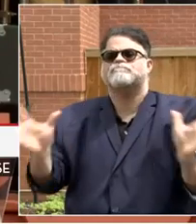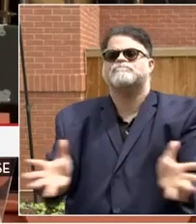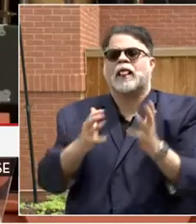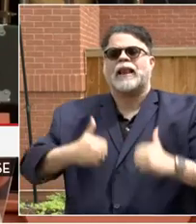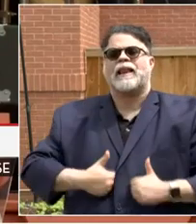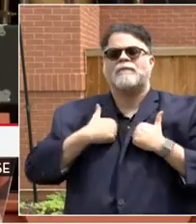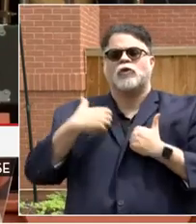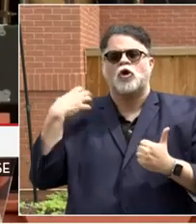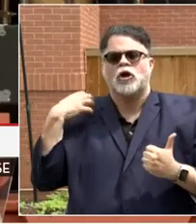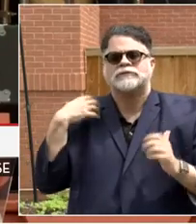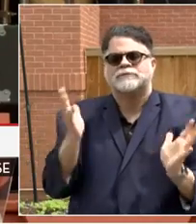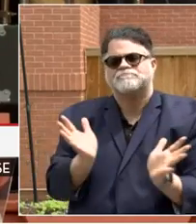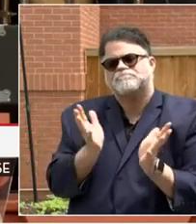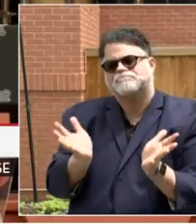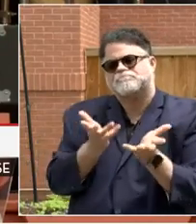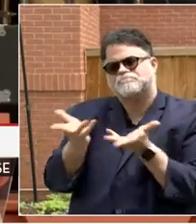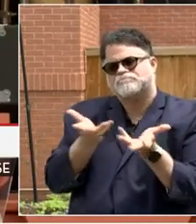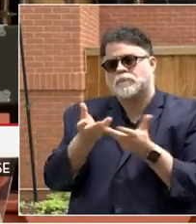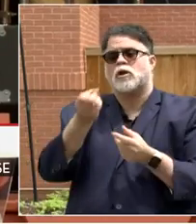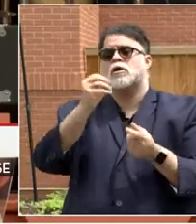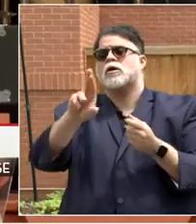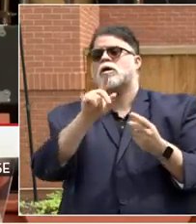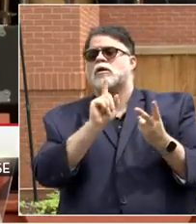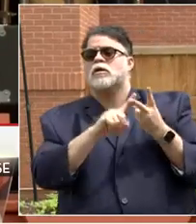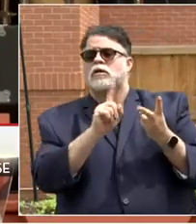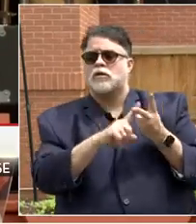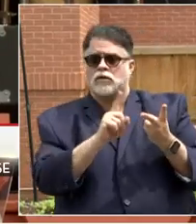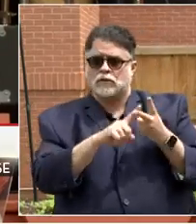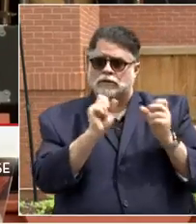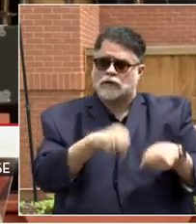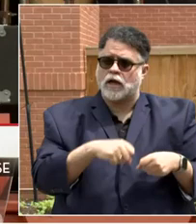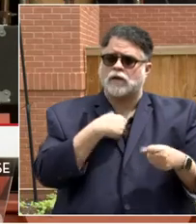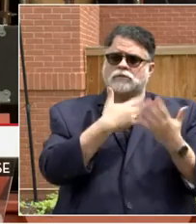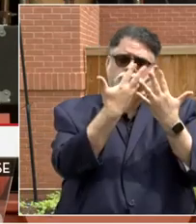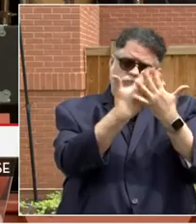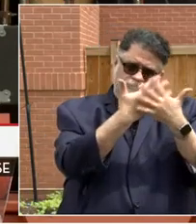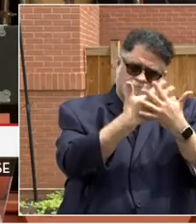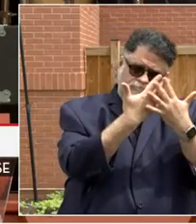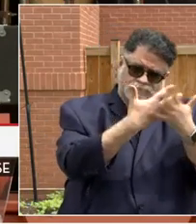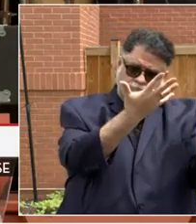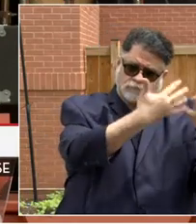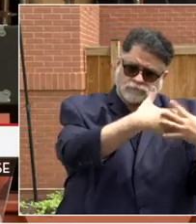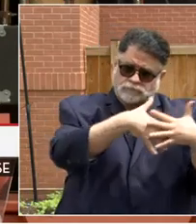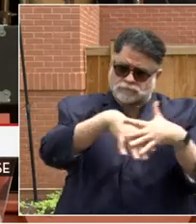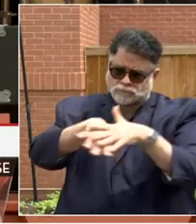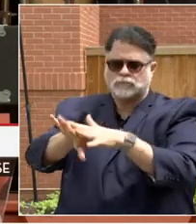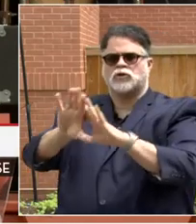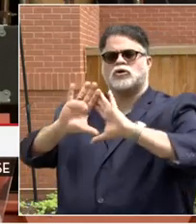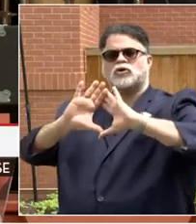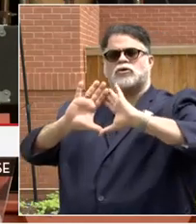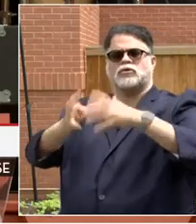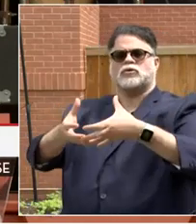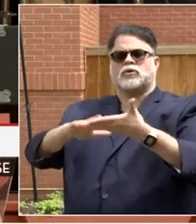our citizens returning home to us to transition back into the community, up to $11 million.